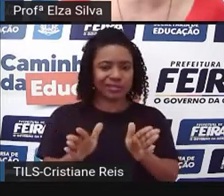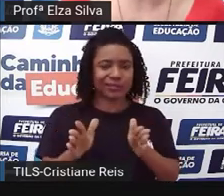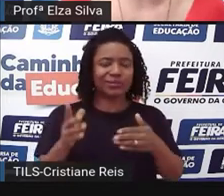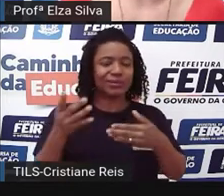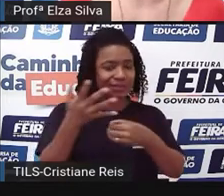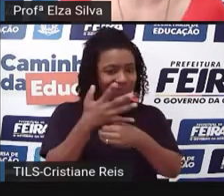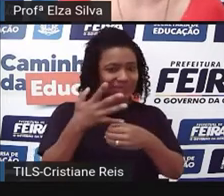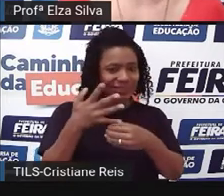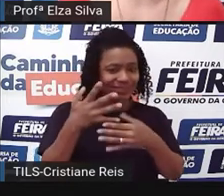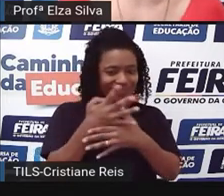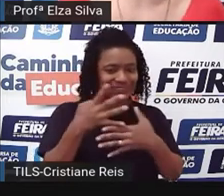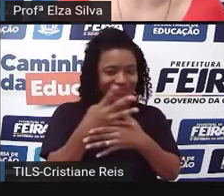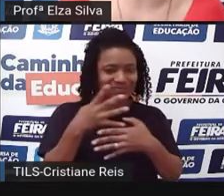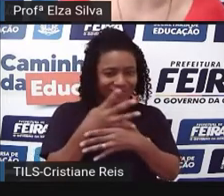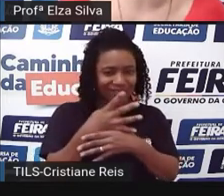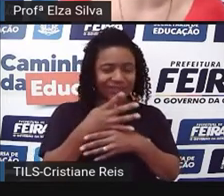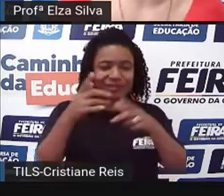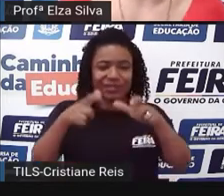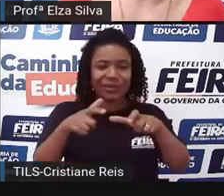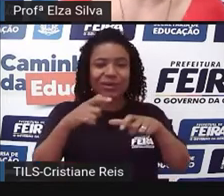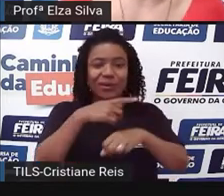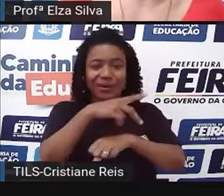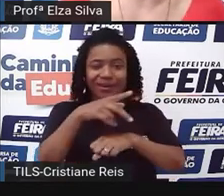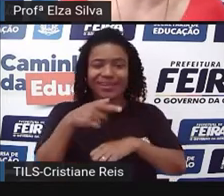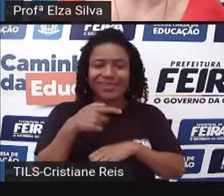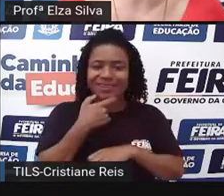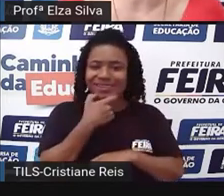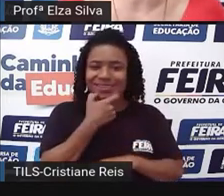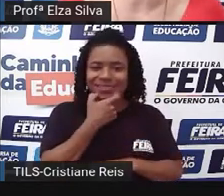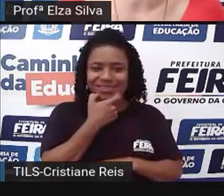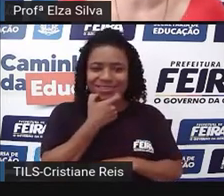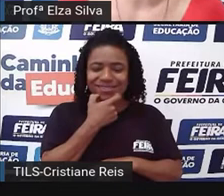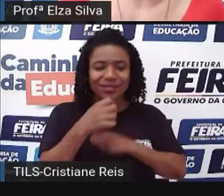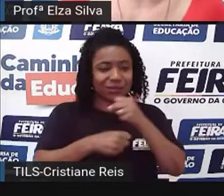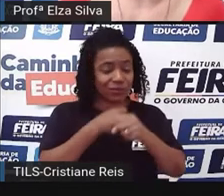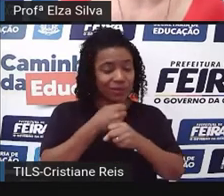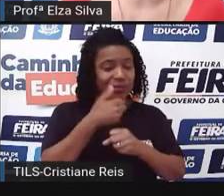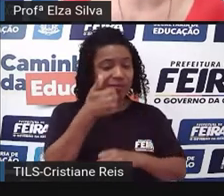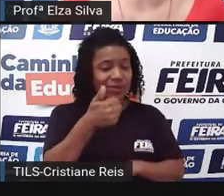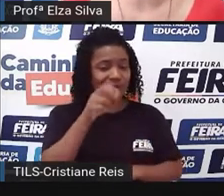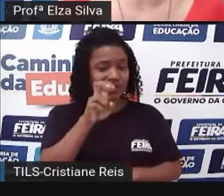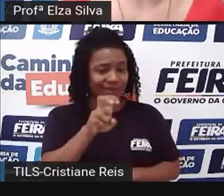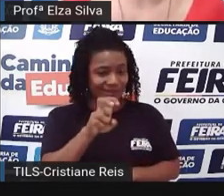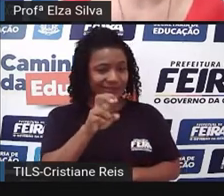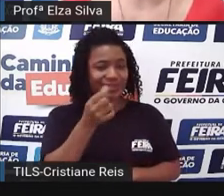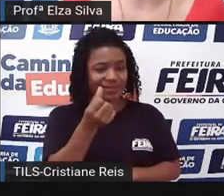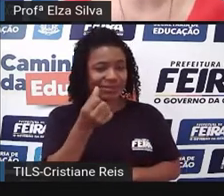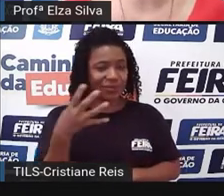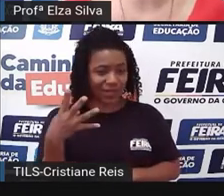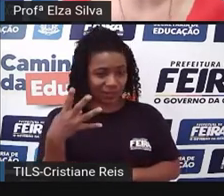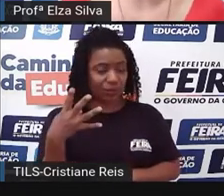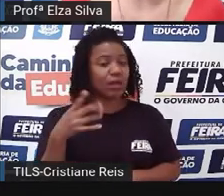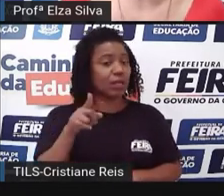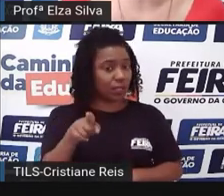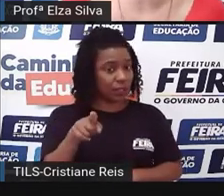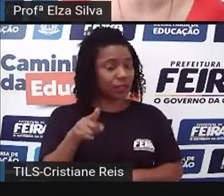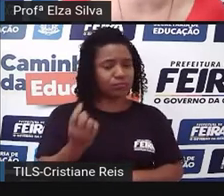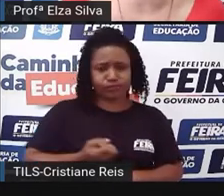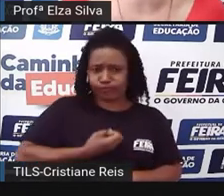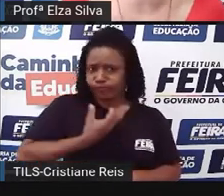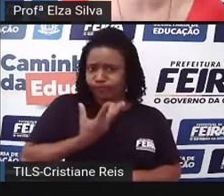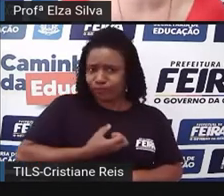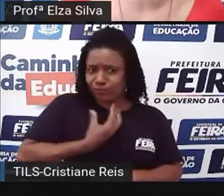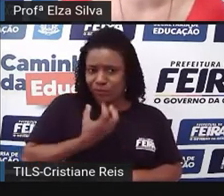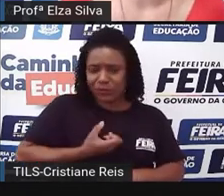-Avon, que fica na Inglaterra, em 1564. Ele foi poeta, dramaturgo e ator